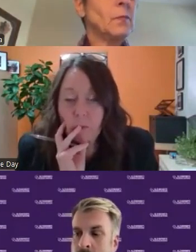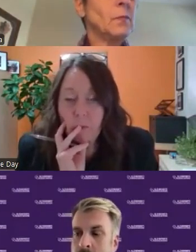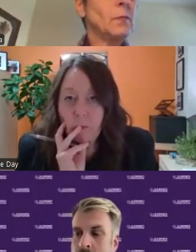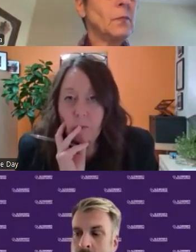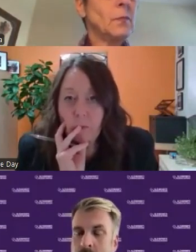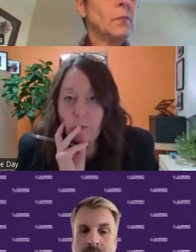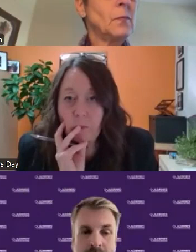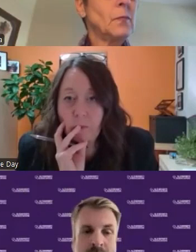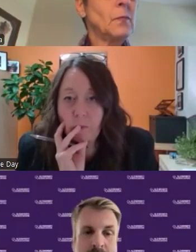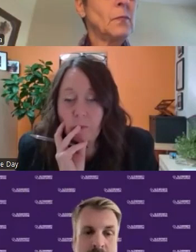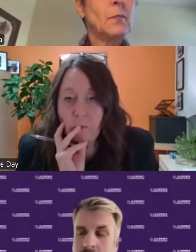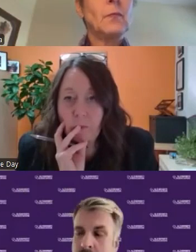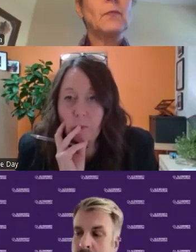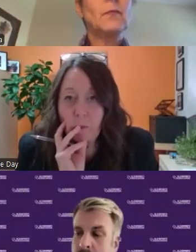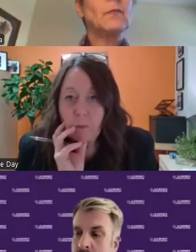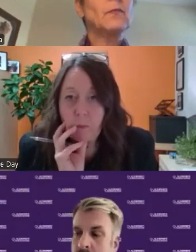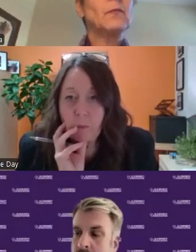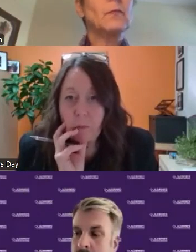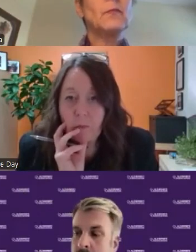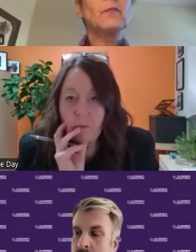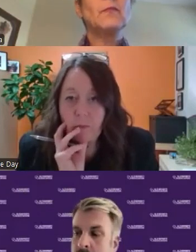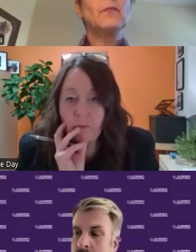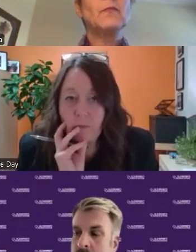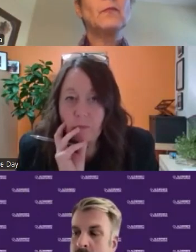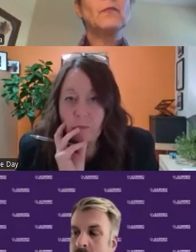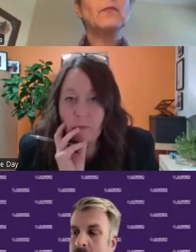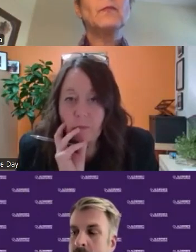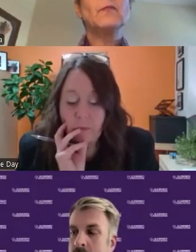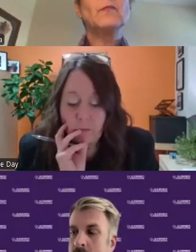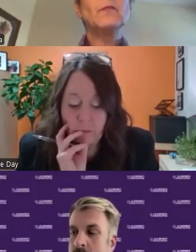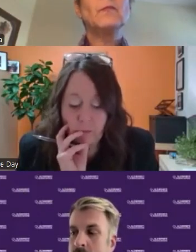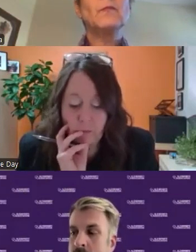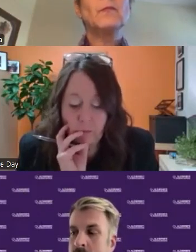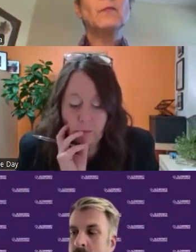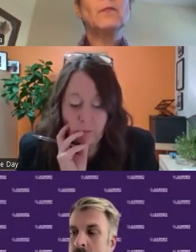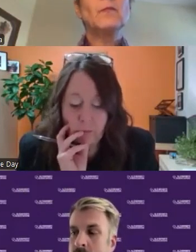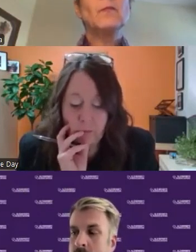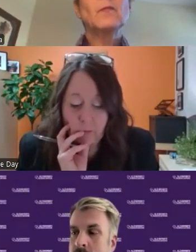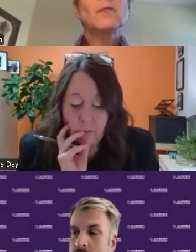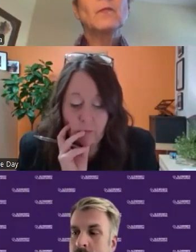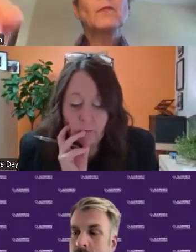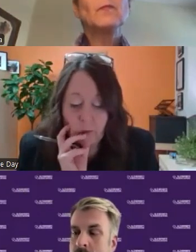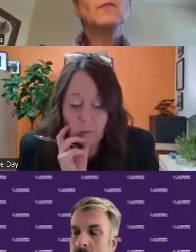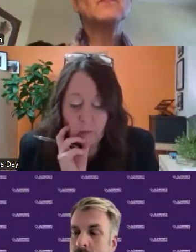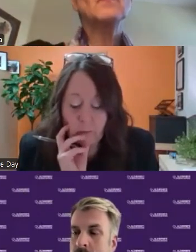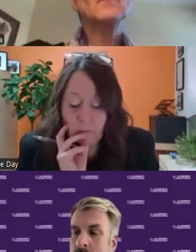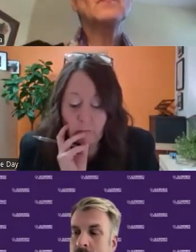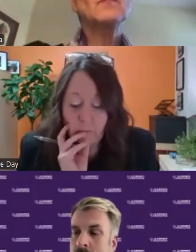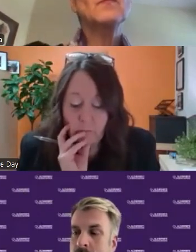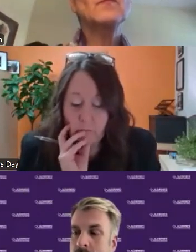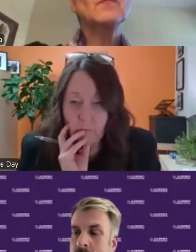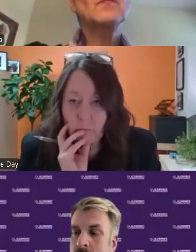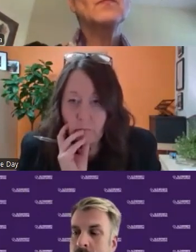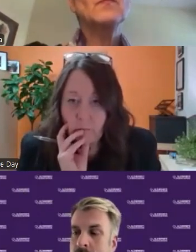might have. It's so true. When we ask the general public to weigh in on these things, it's very, very difficult for everybody to really fully understand